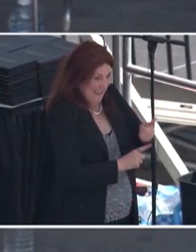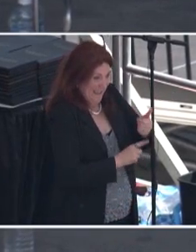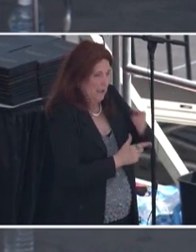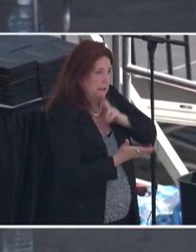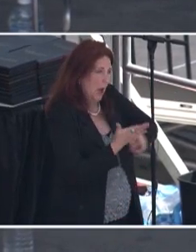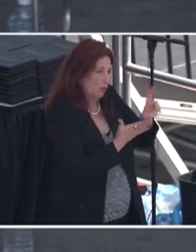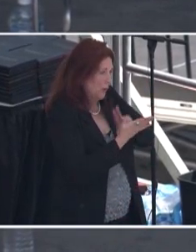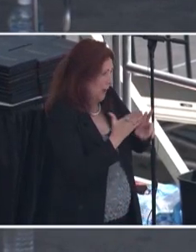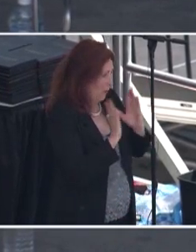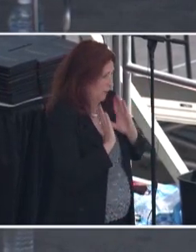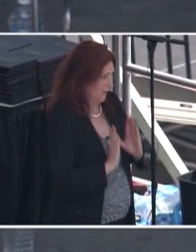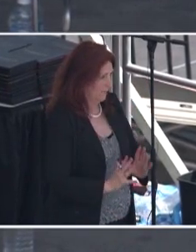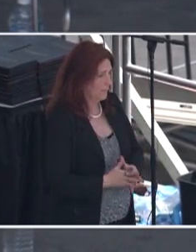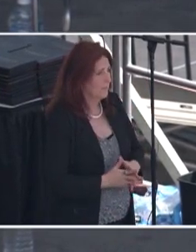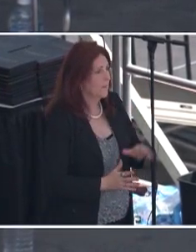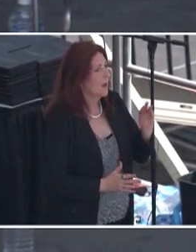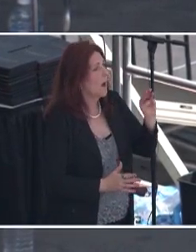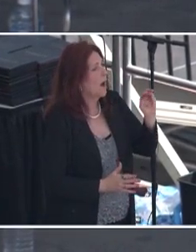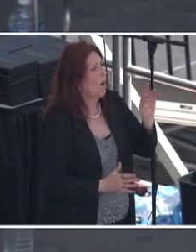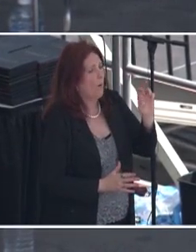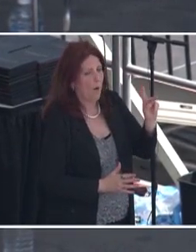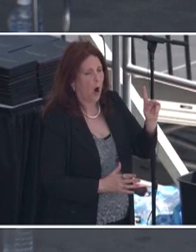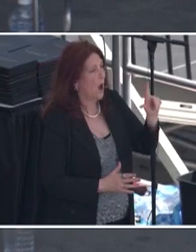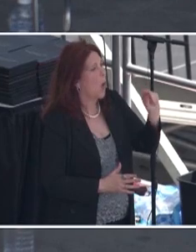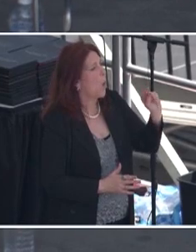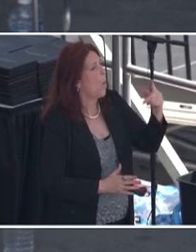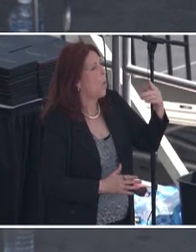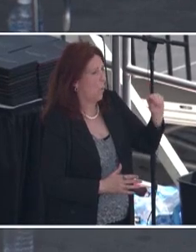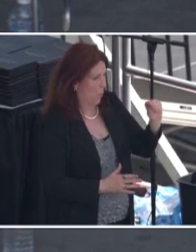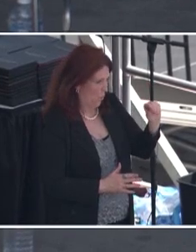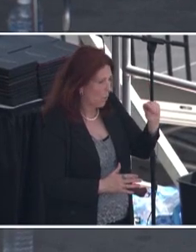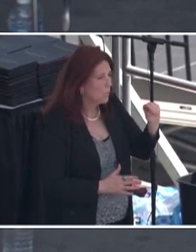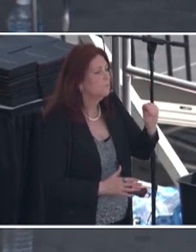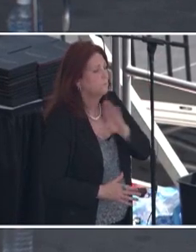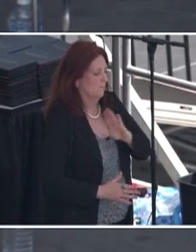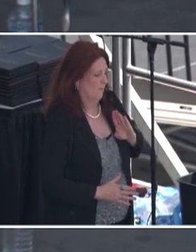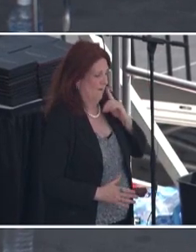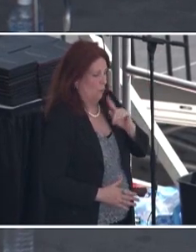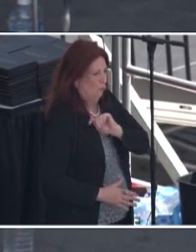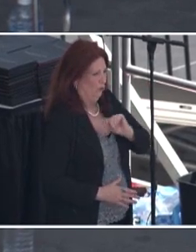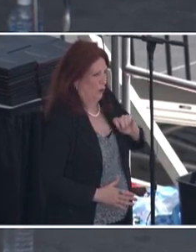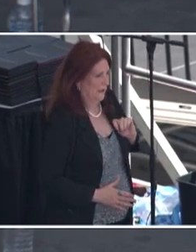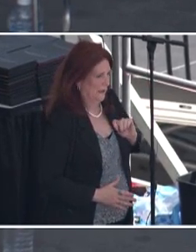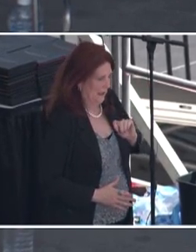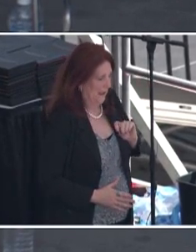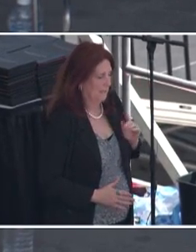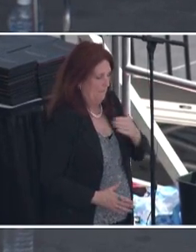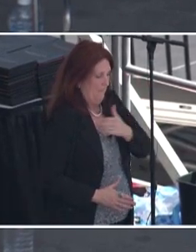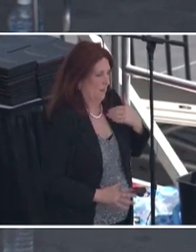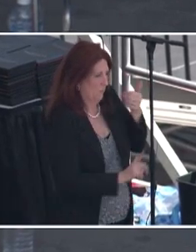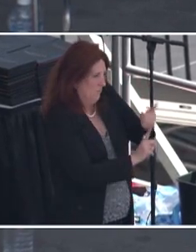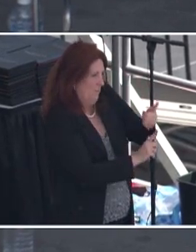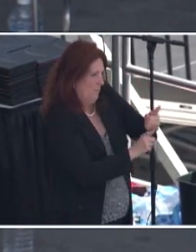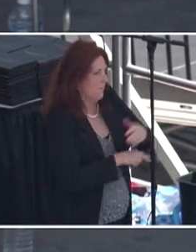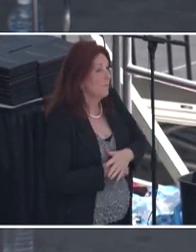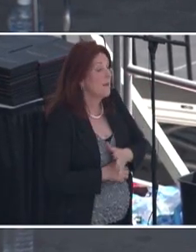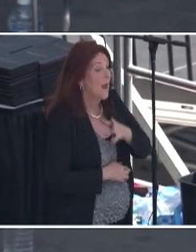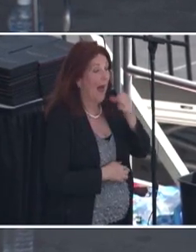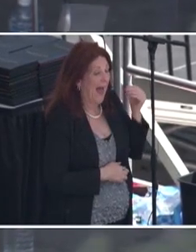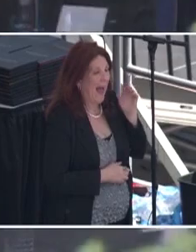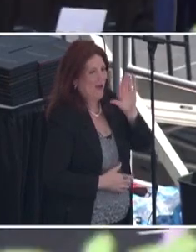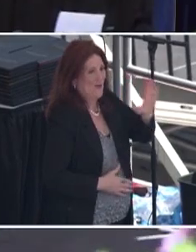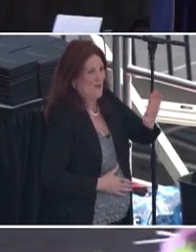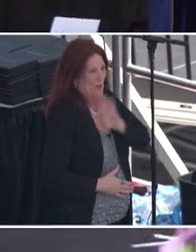Secretary. Mark Longo, Board of Trustees Member. And your Board